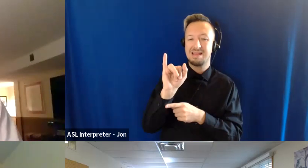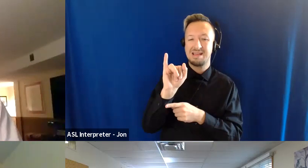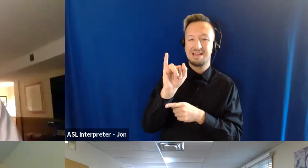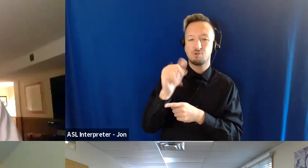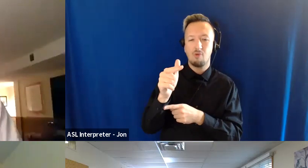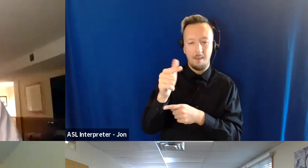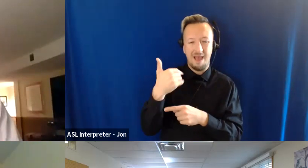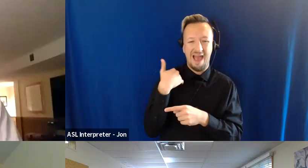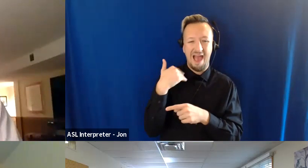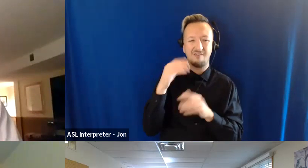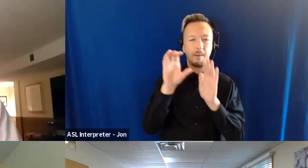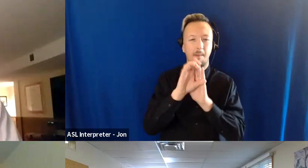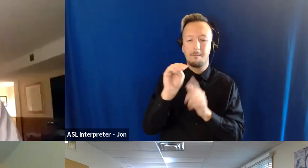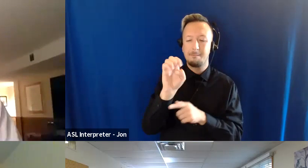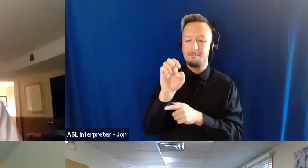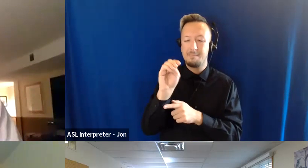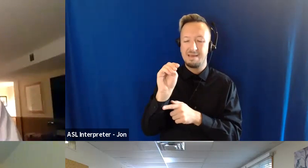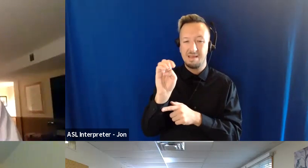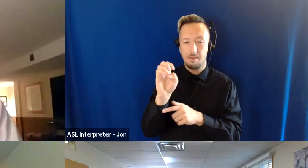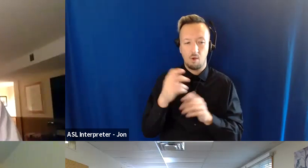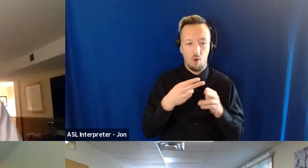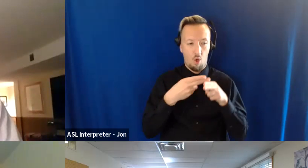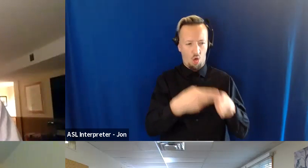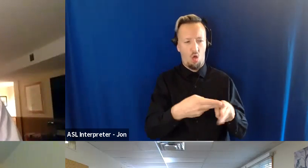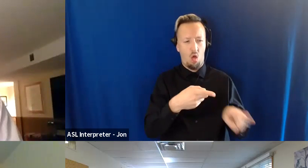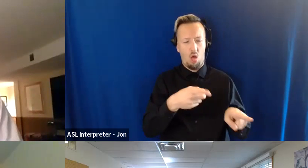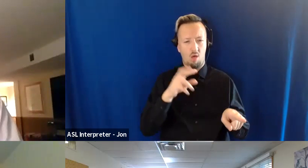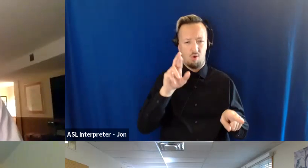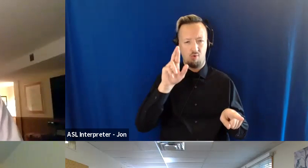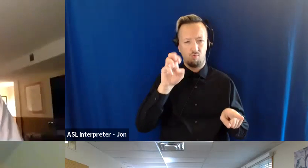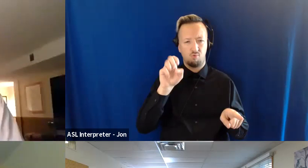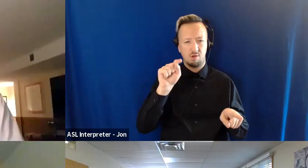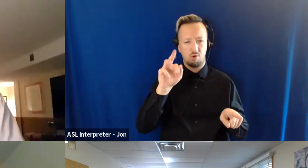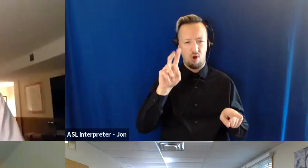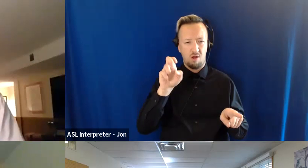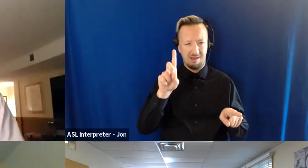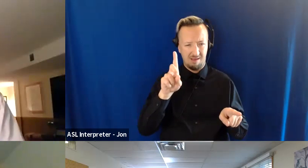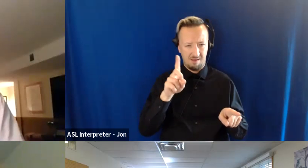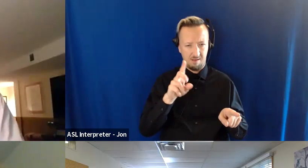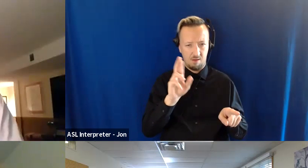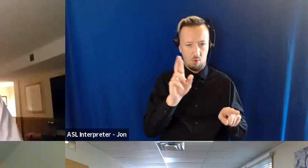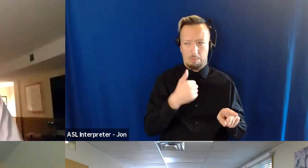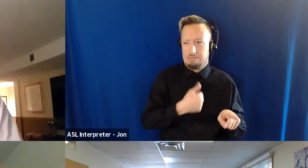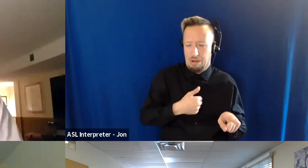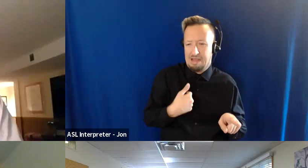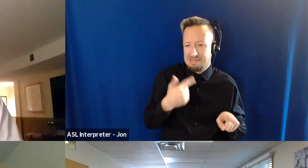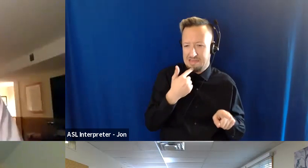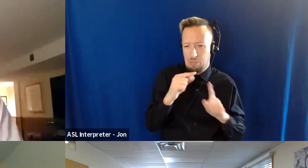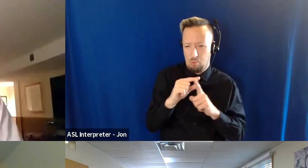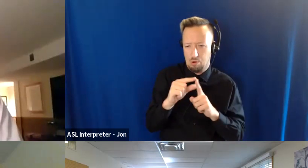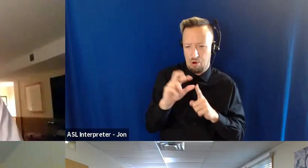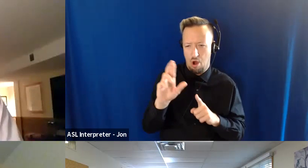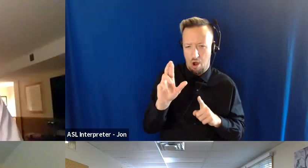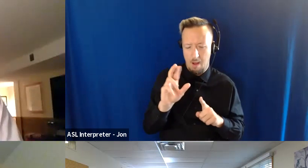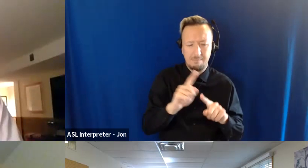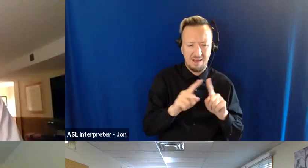and calling people retarded just because they don't understand a question, I'm sorry, I just said that.